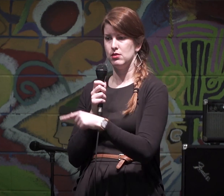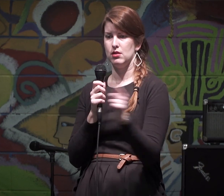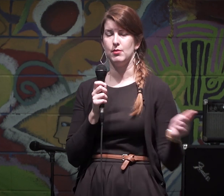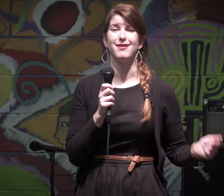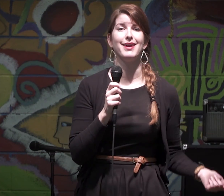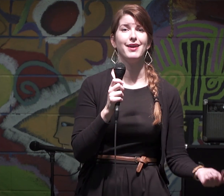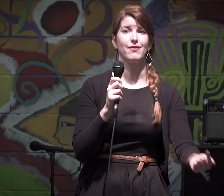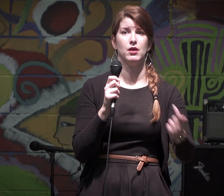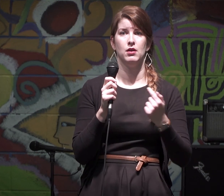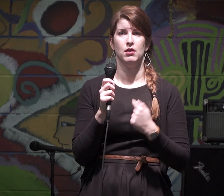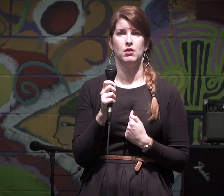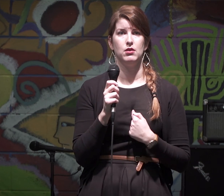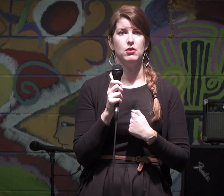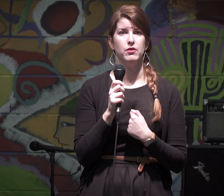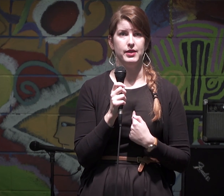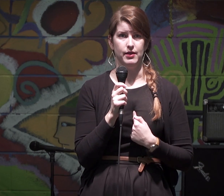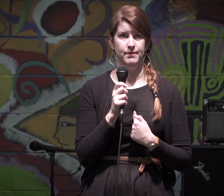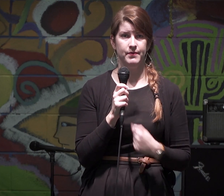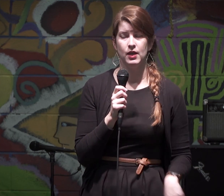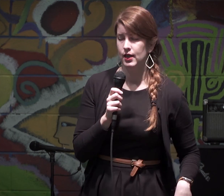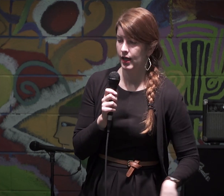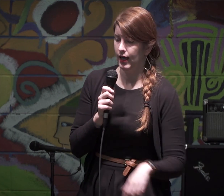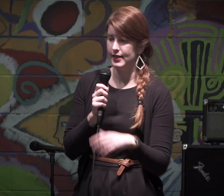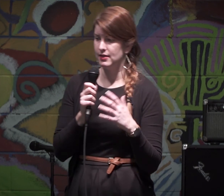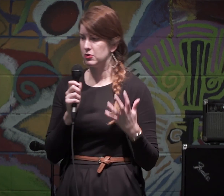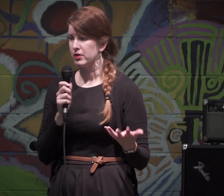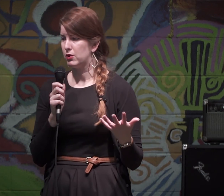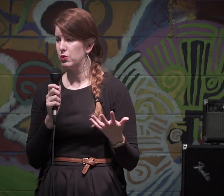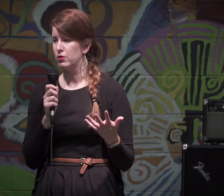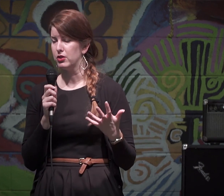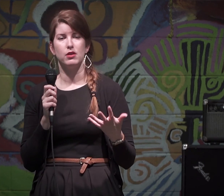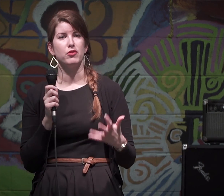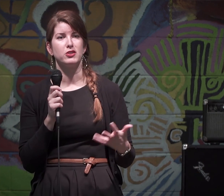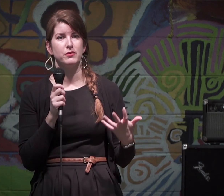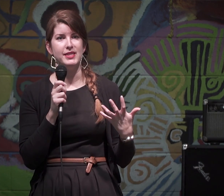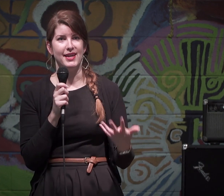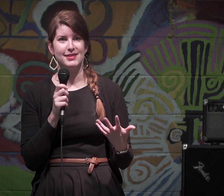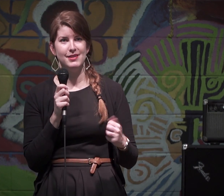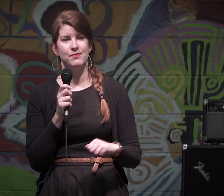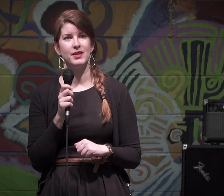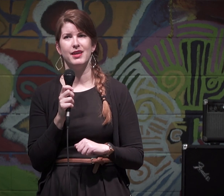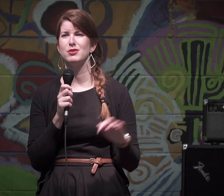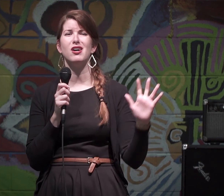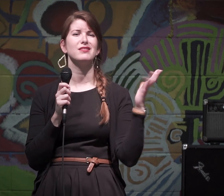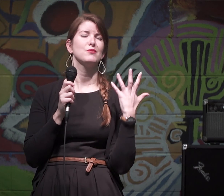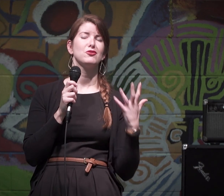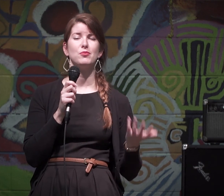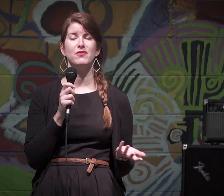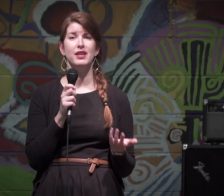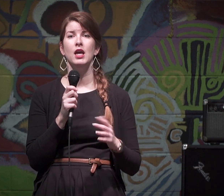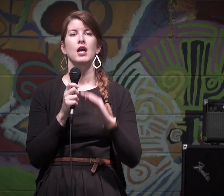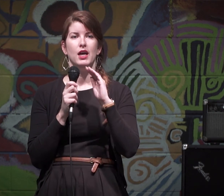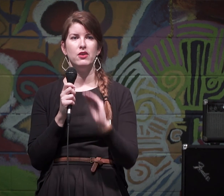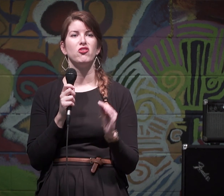what they're talking about, and I have no idea. I did this really cool year-long project with NASA, and it was awesome. It was